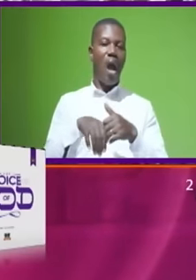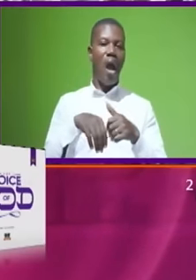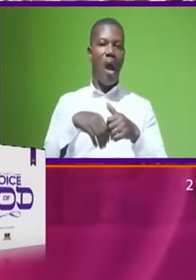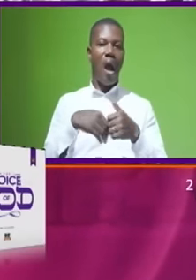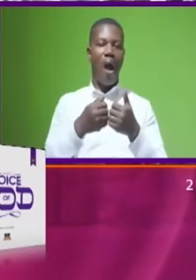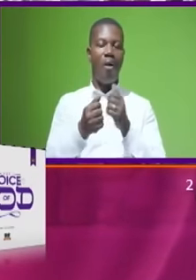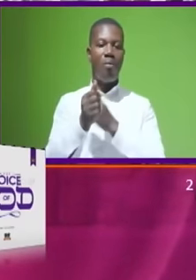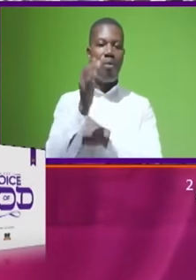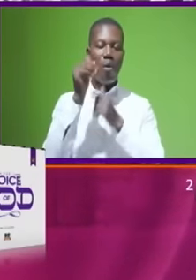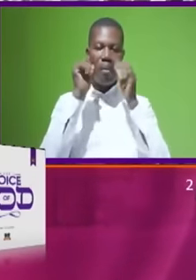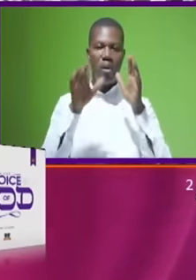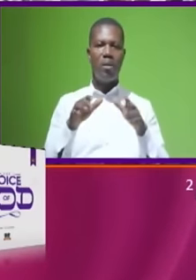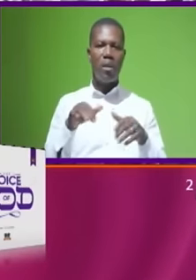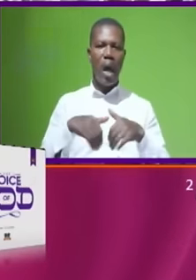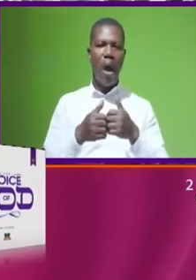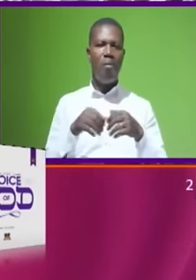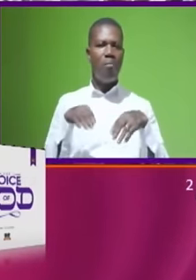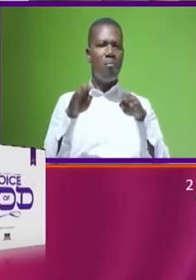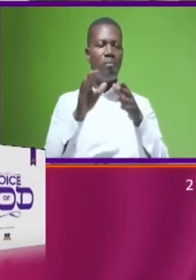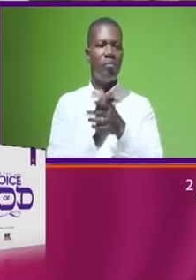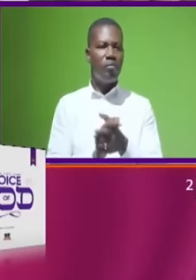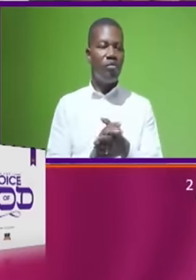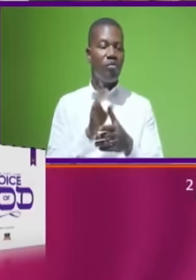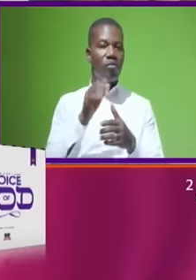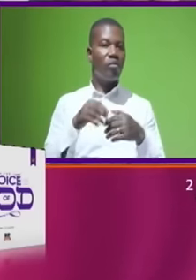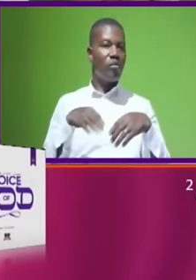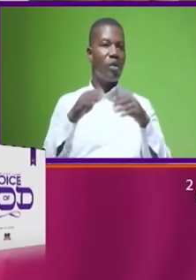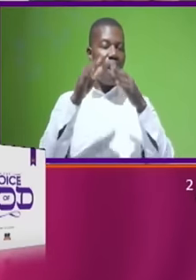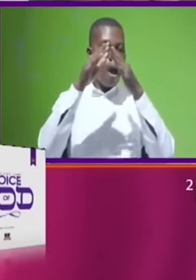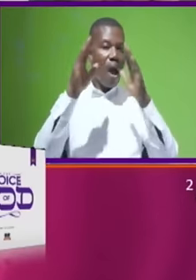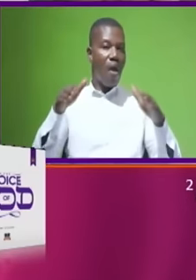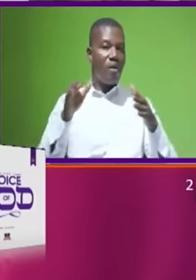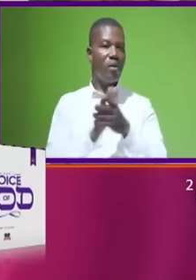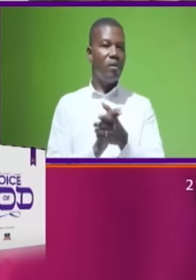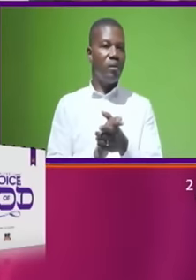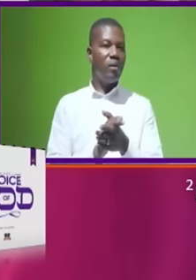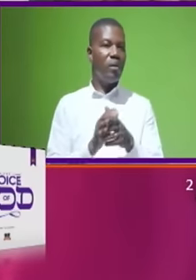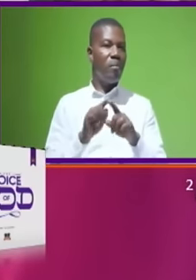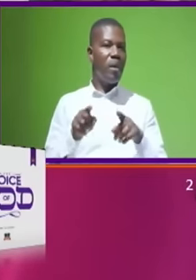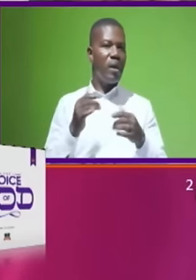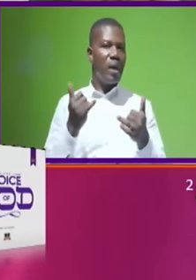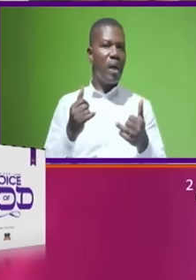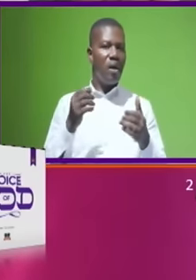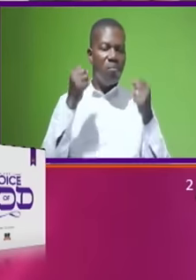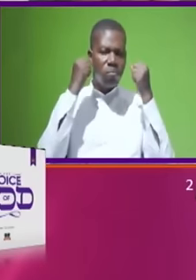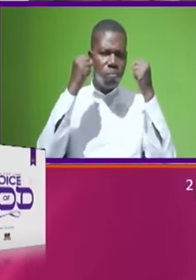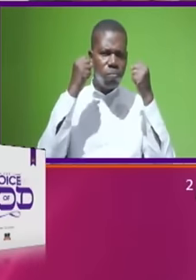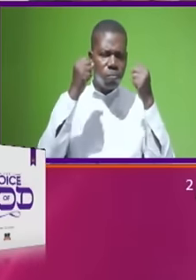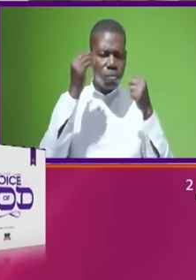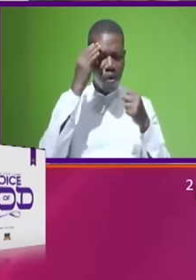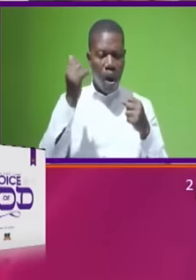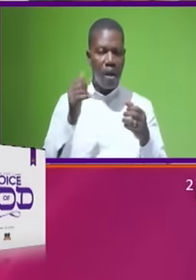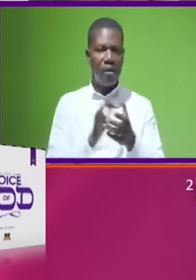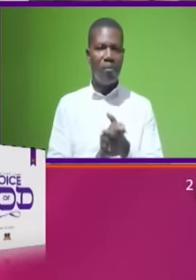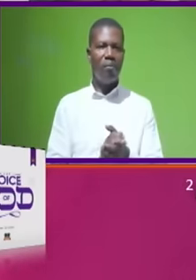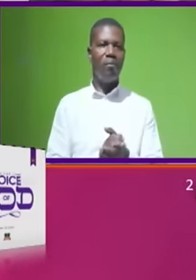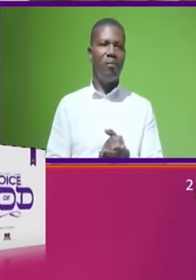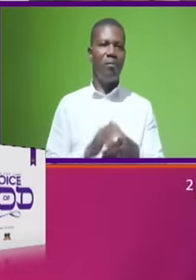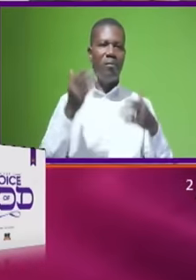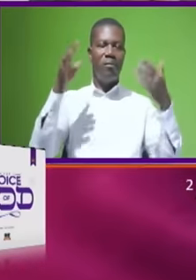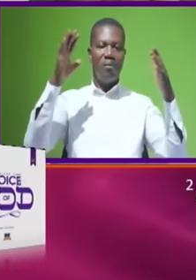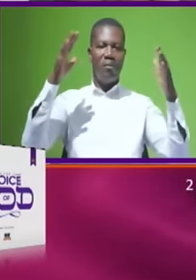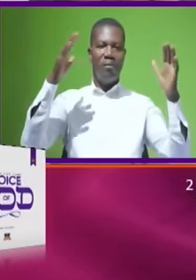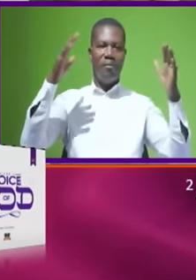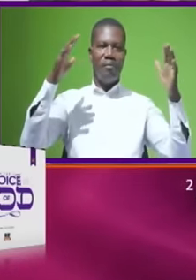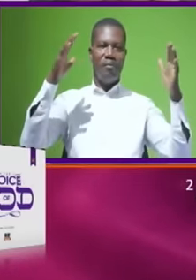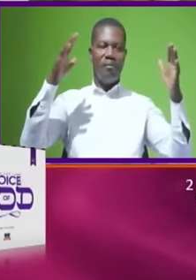Otan wasase. Debio. Otan wadai. Na fe waya wade say. And look